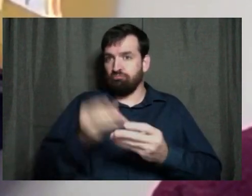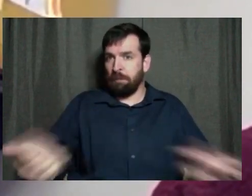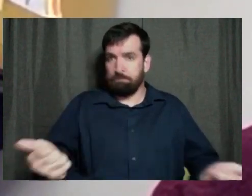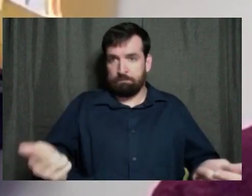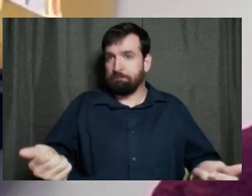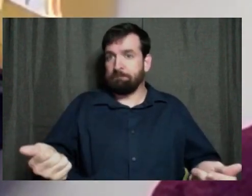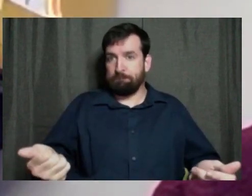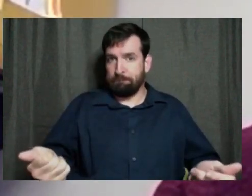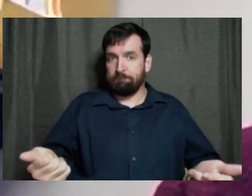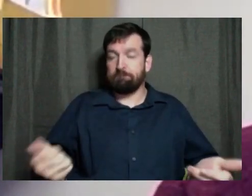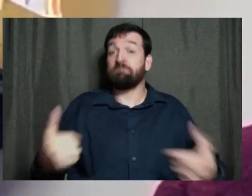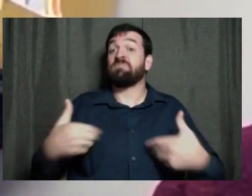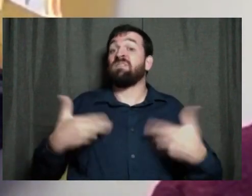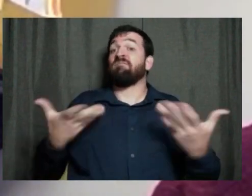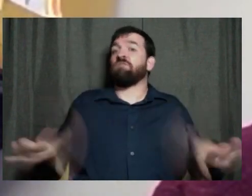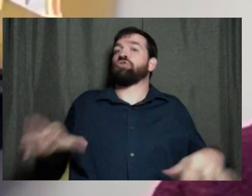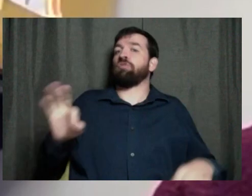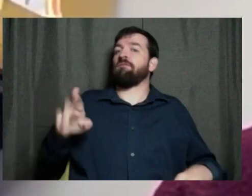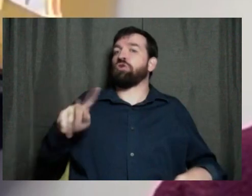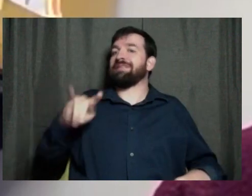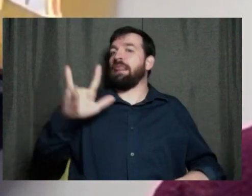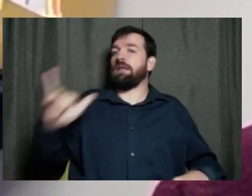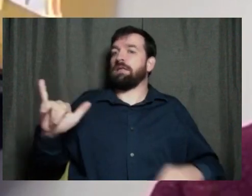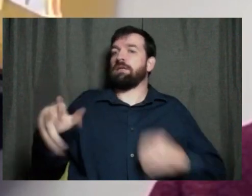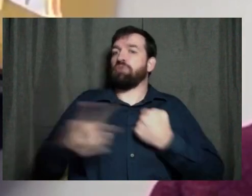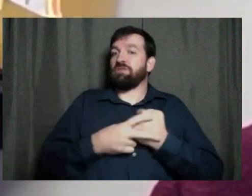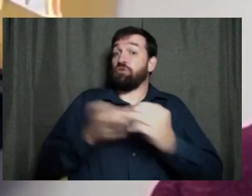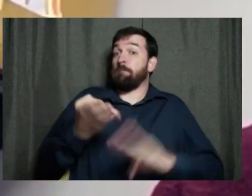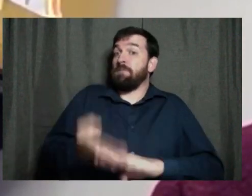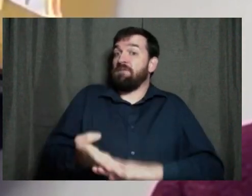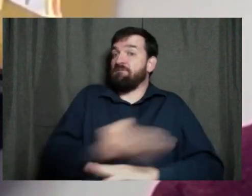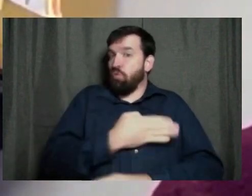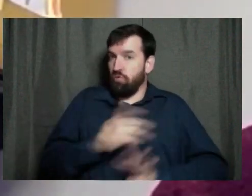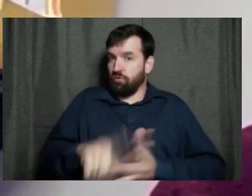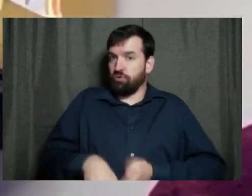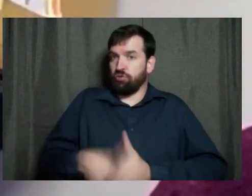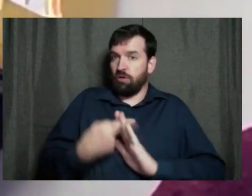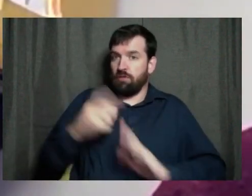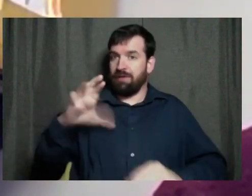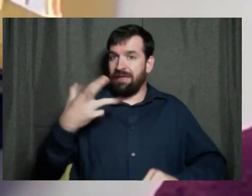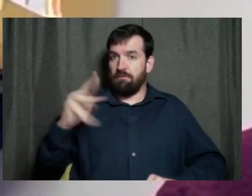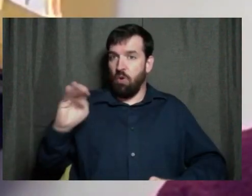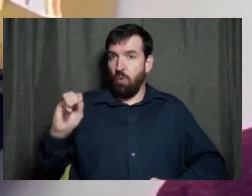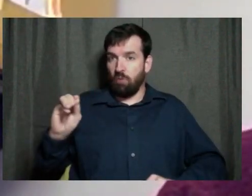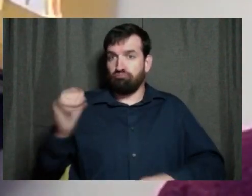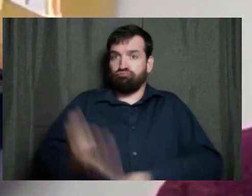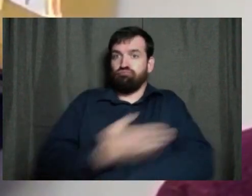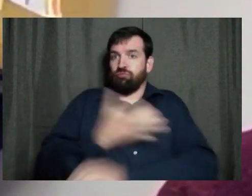I went through fertility preservation before starting chemo to try and improve my chances of